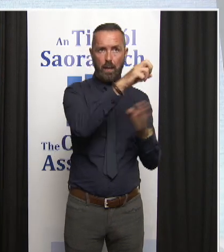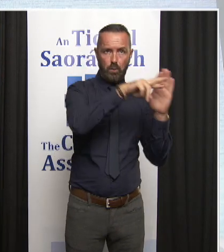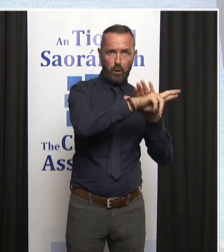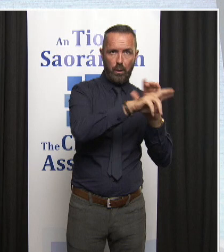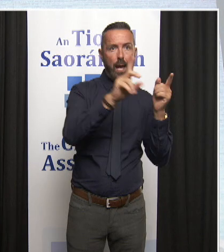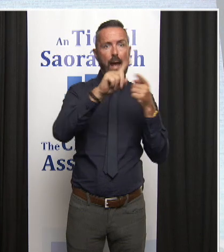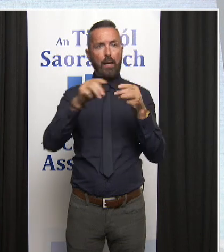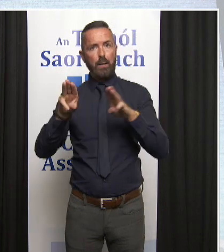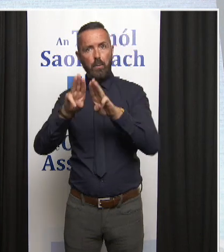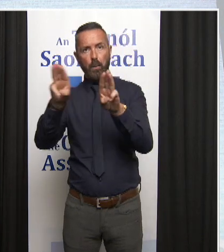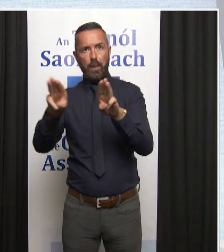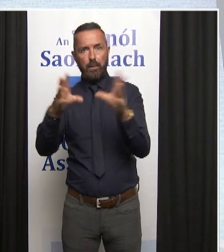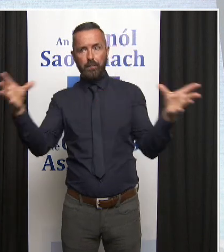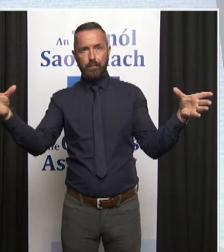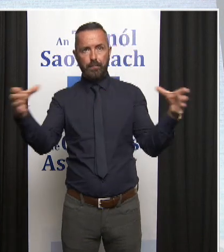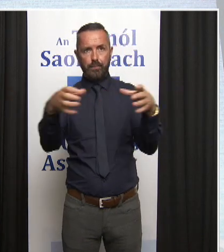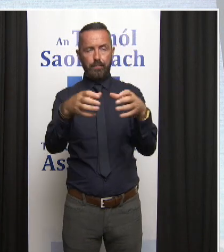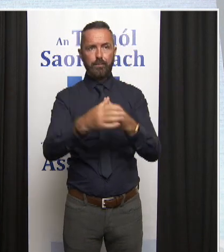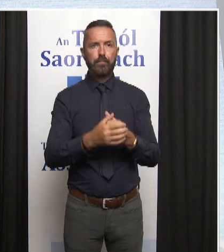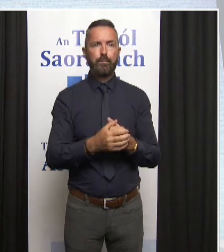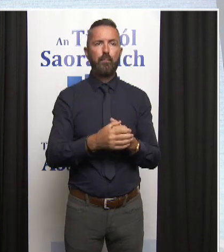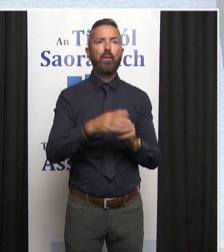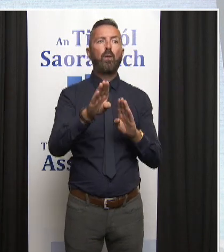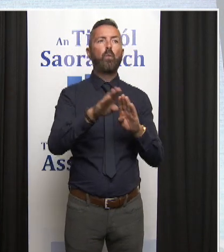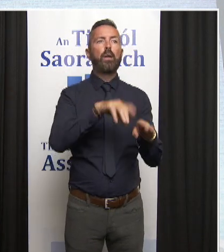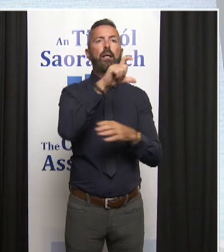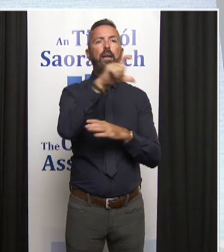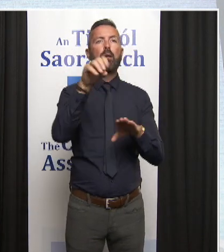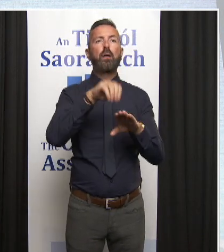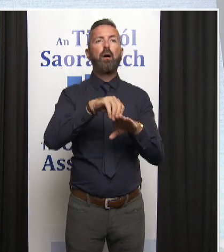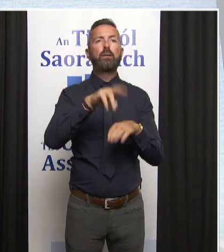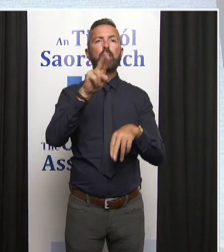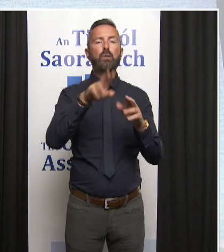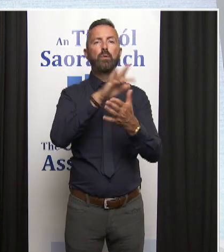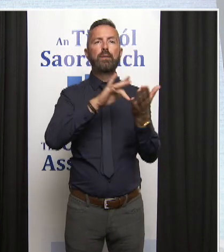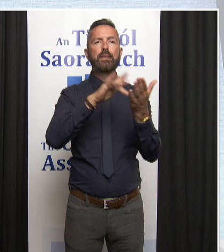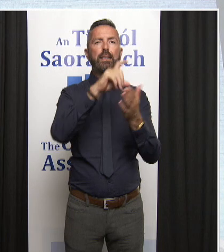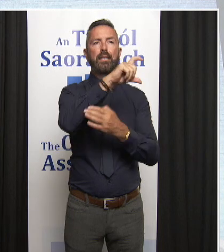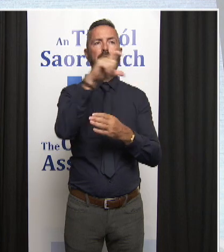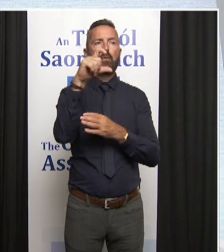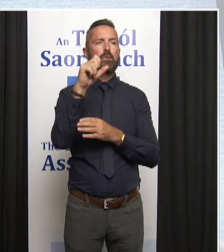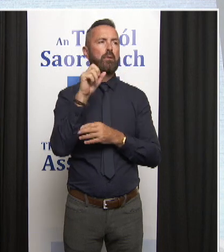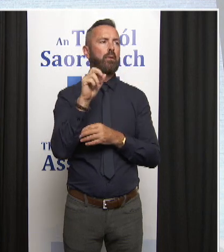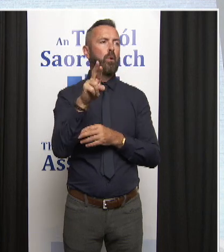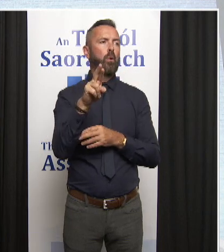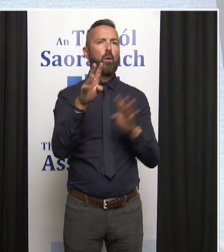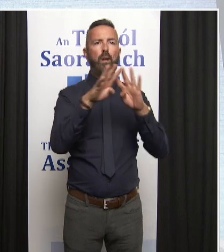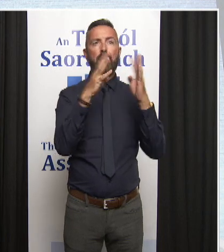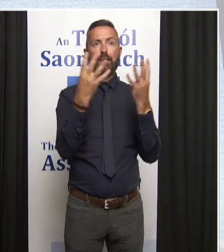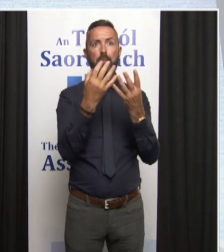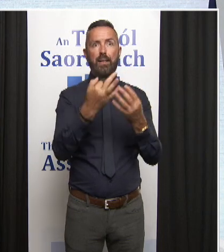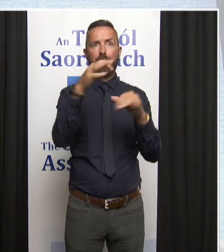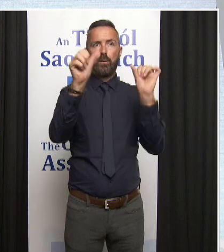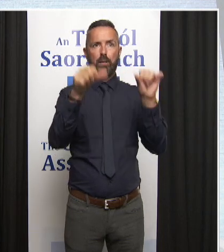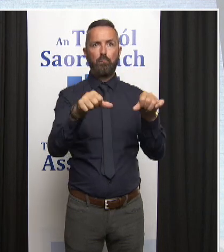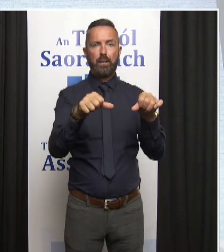councillors. With regard to councillors on the new City Council or Assembly, if it was